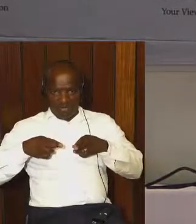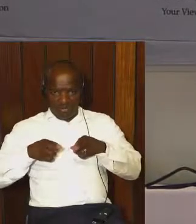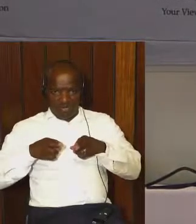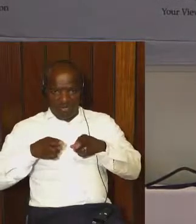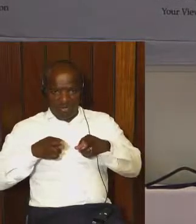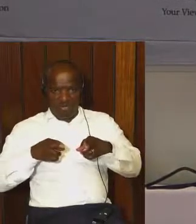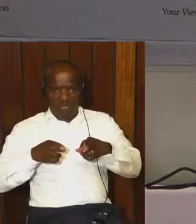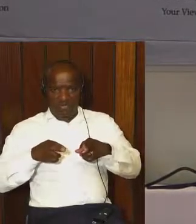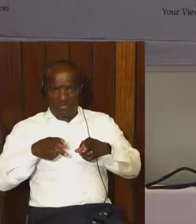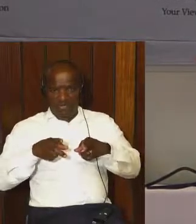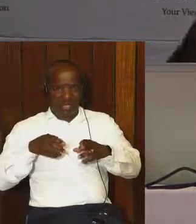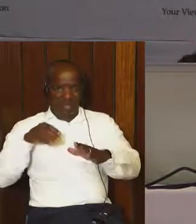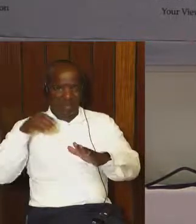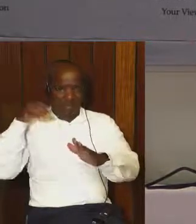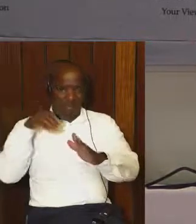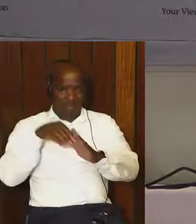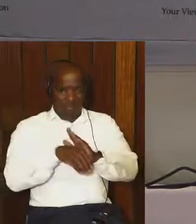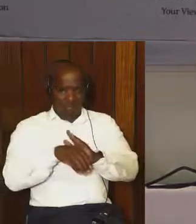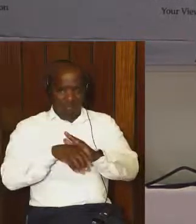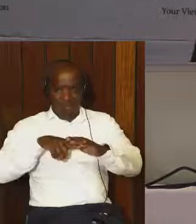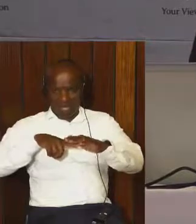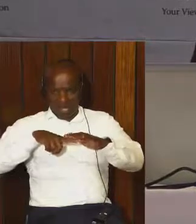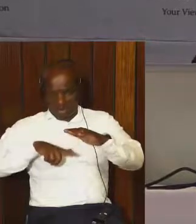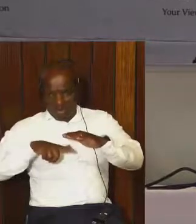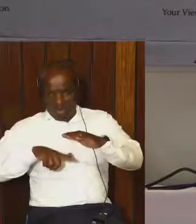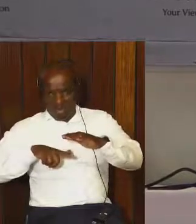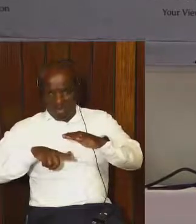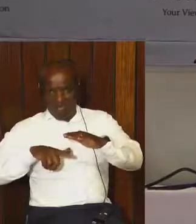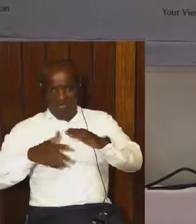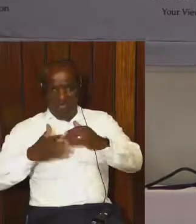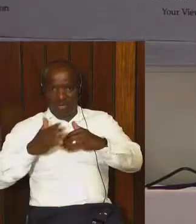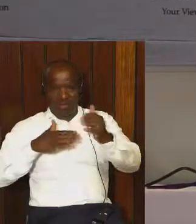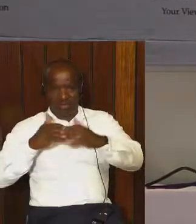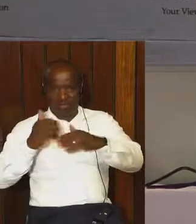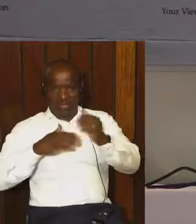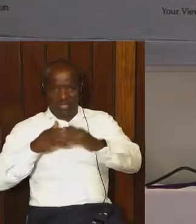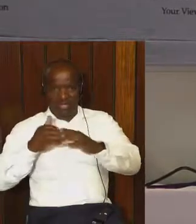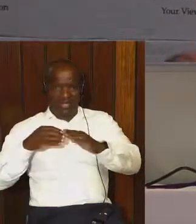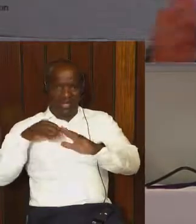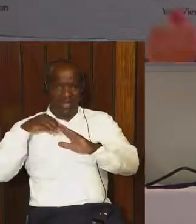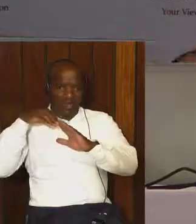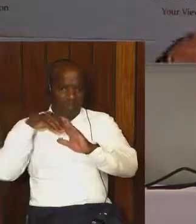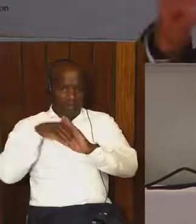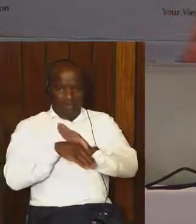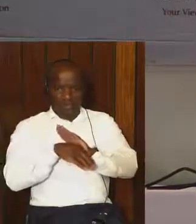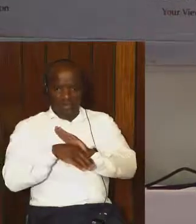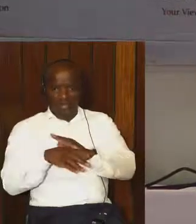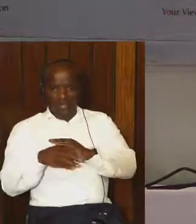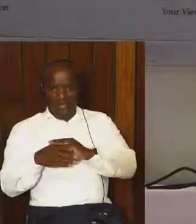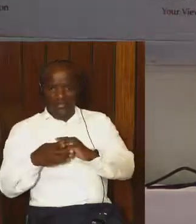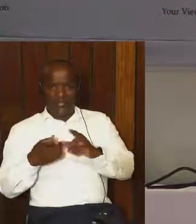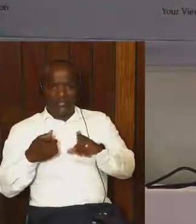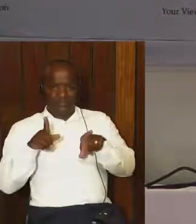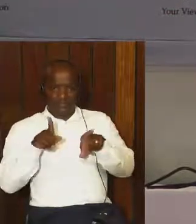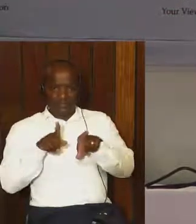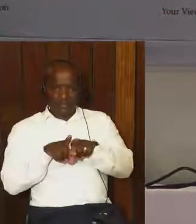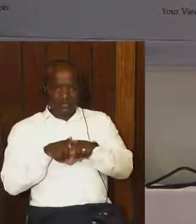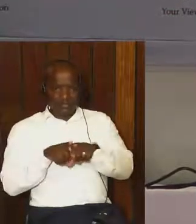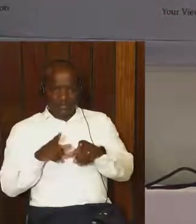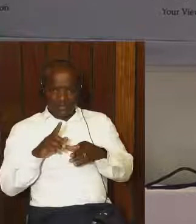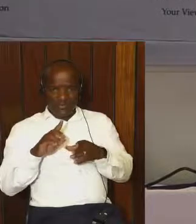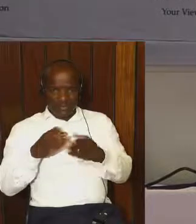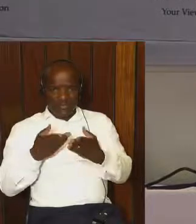must be replaced that were built lower than what they should have been built. And yet, and I'm giving this as an